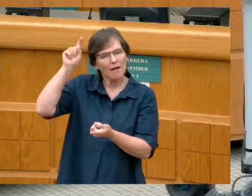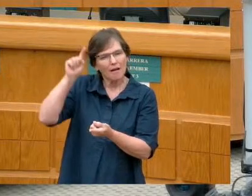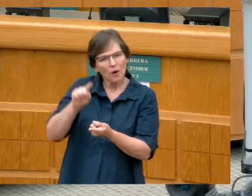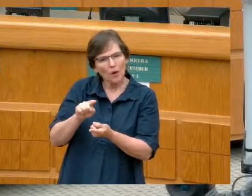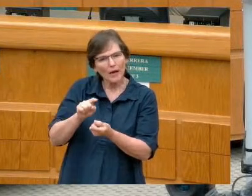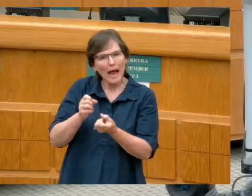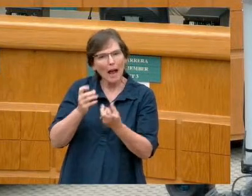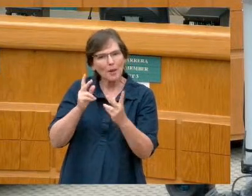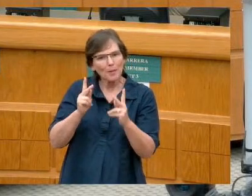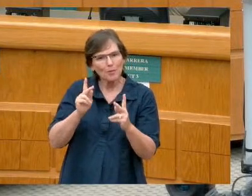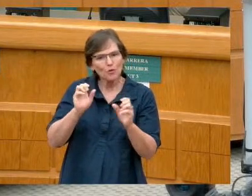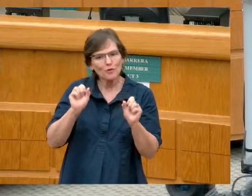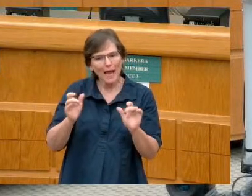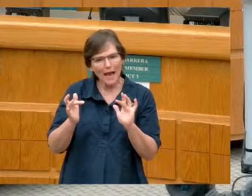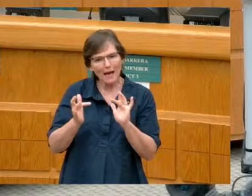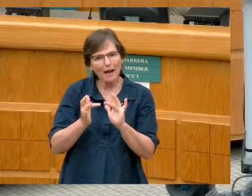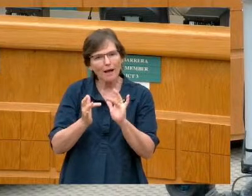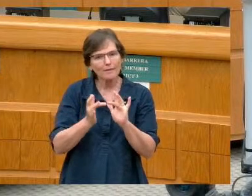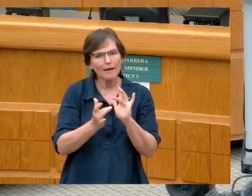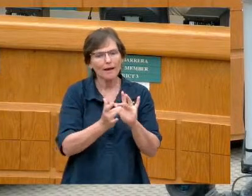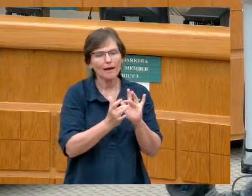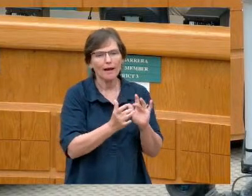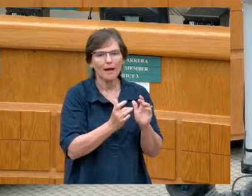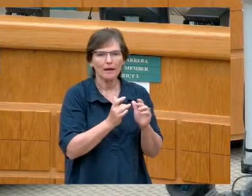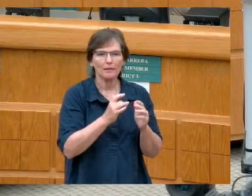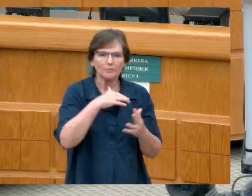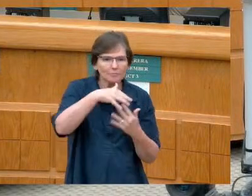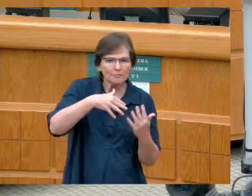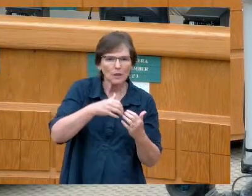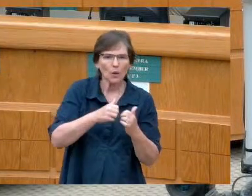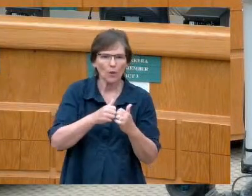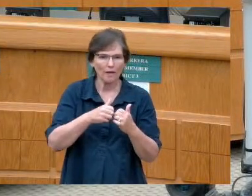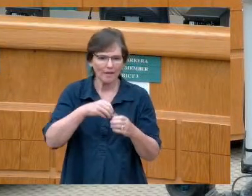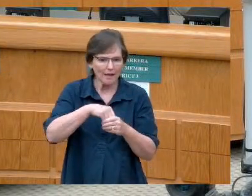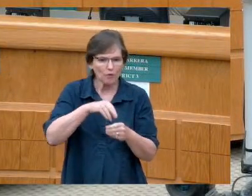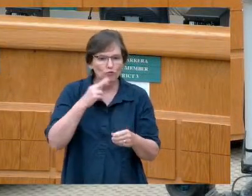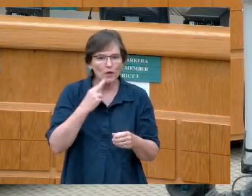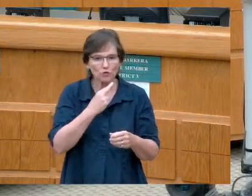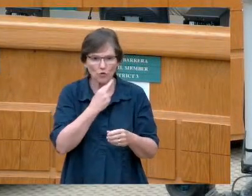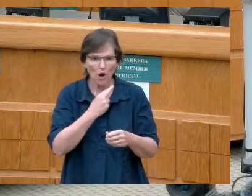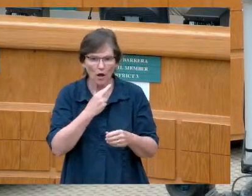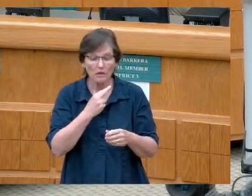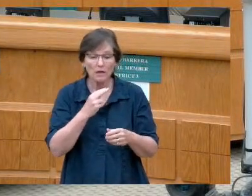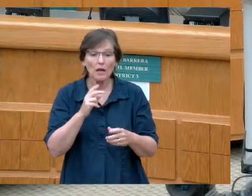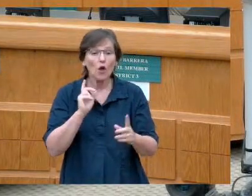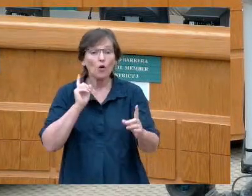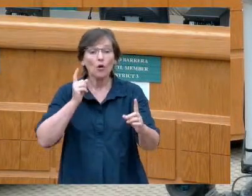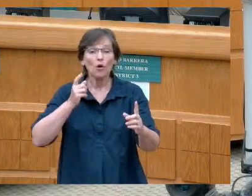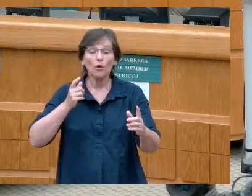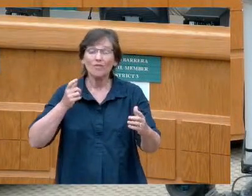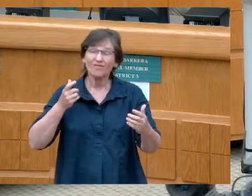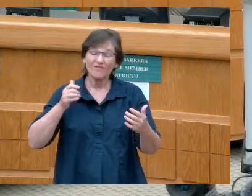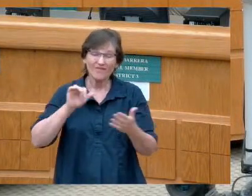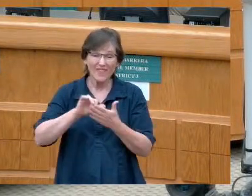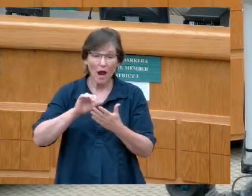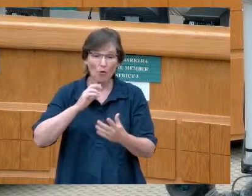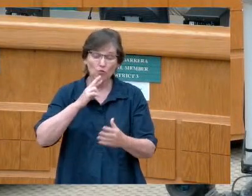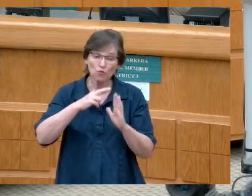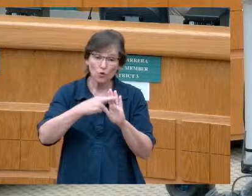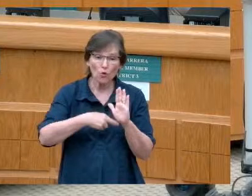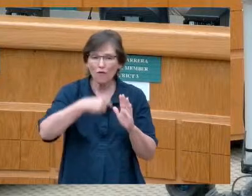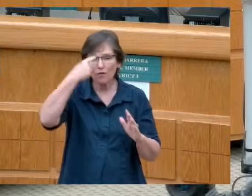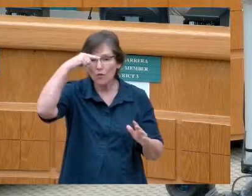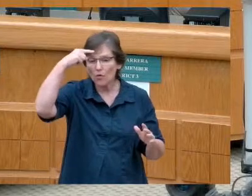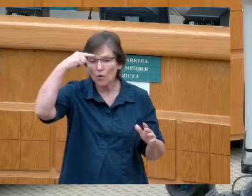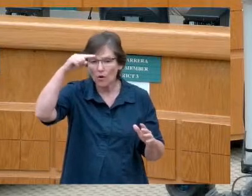in a restaurant, so that 50% or less occupancy. The goal is to minimize the amount